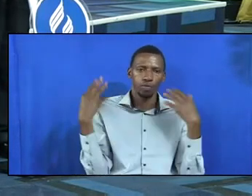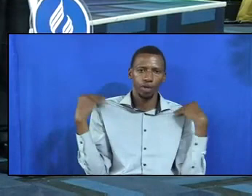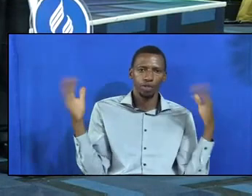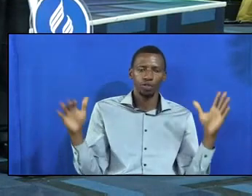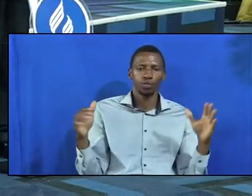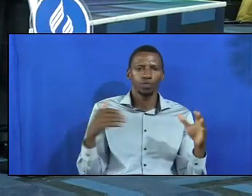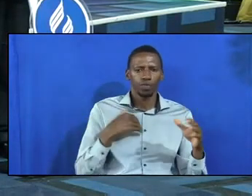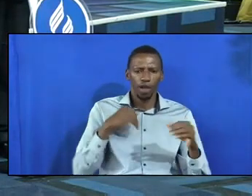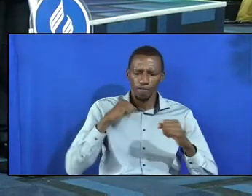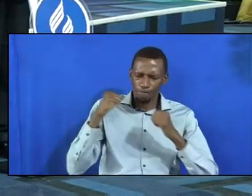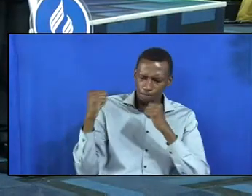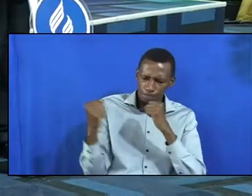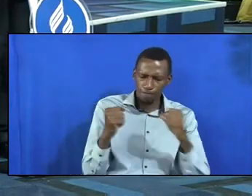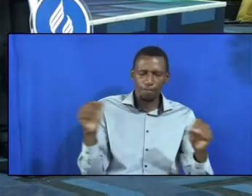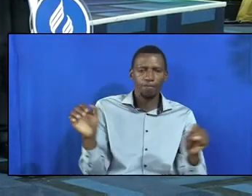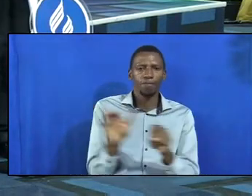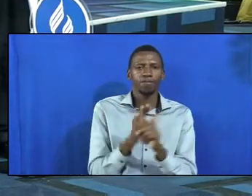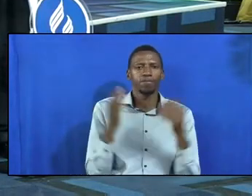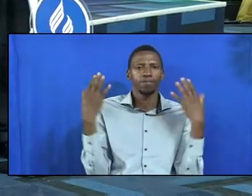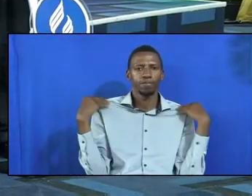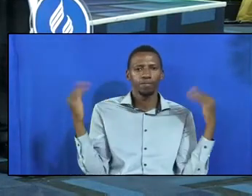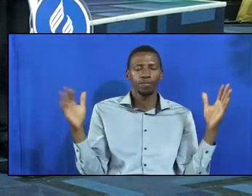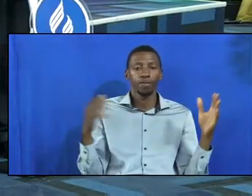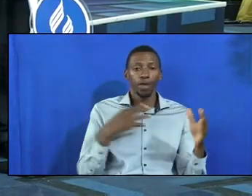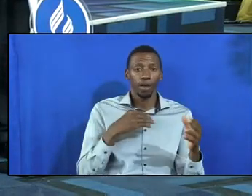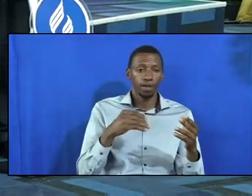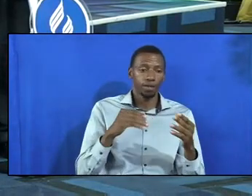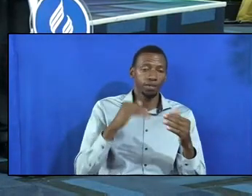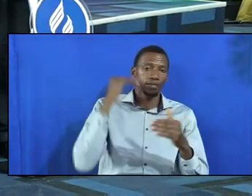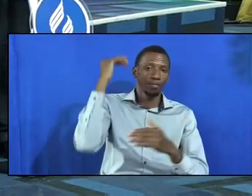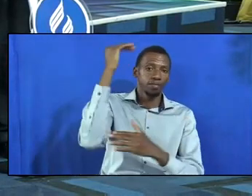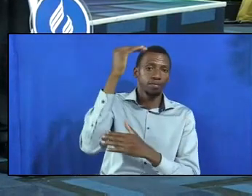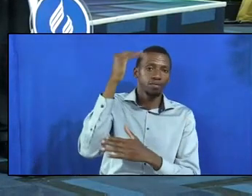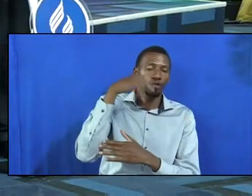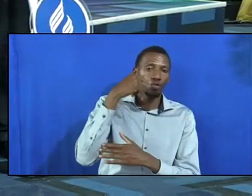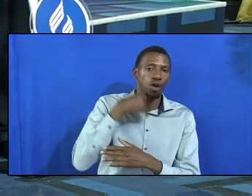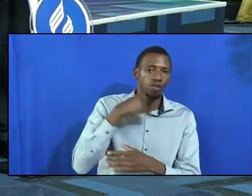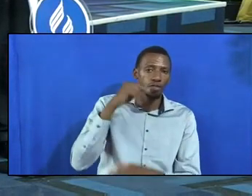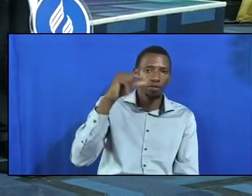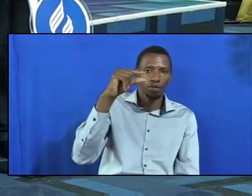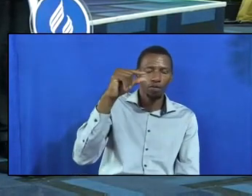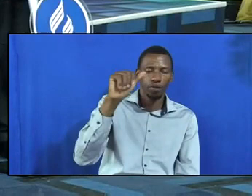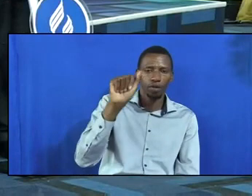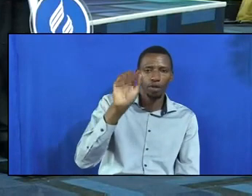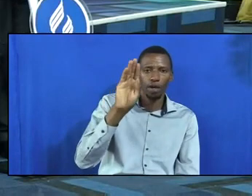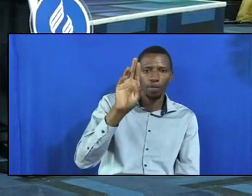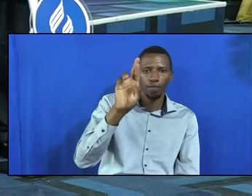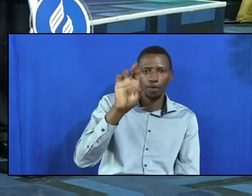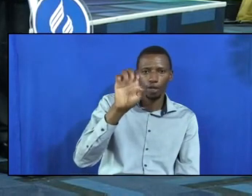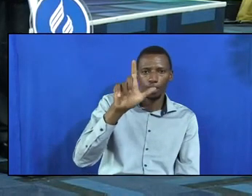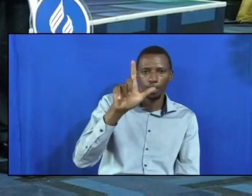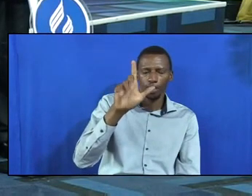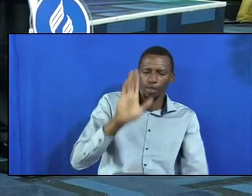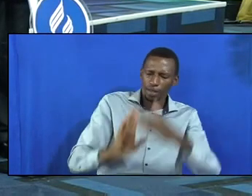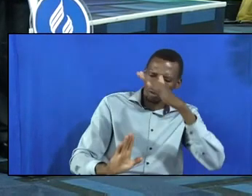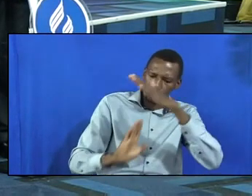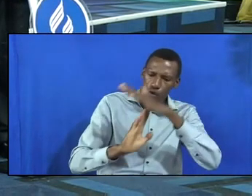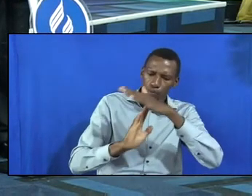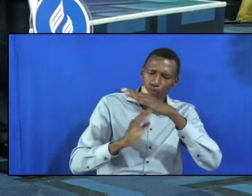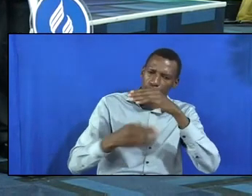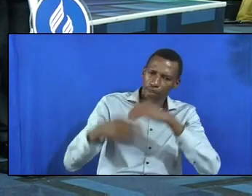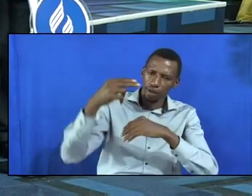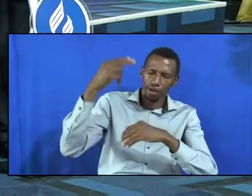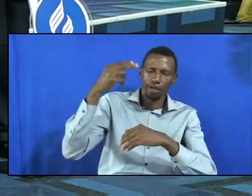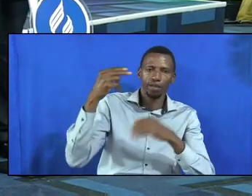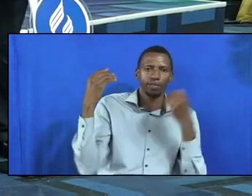even the all-powerful angels. And finally, we have Gabriel. Of course, those are the senior most angels.